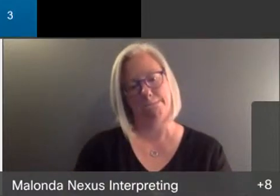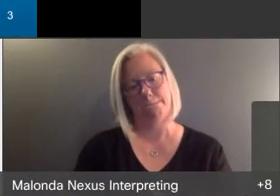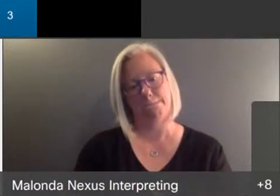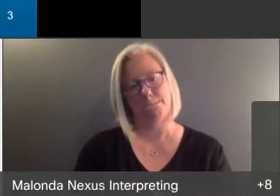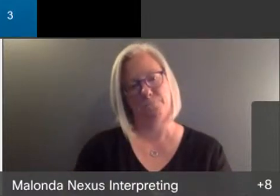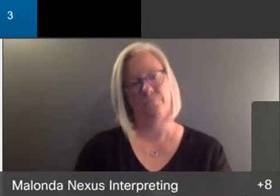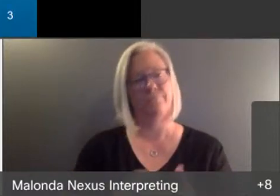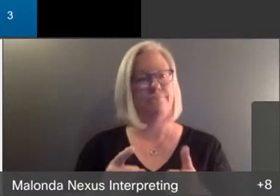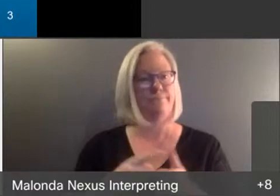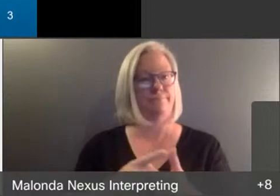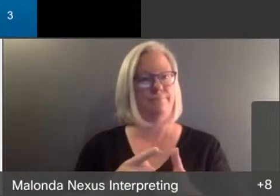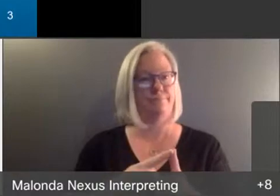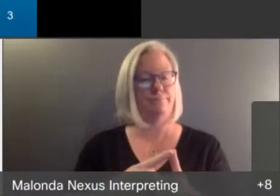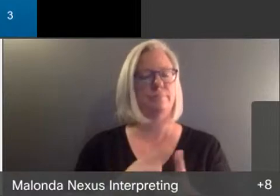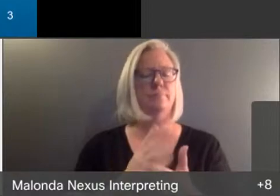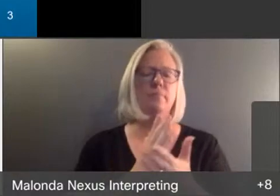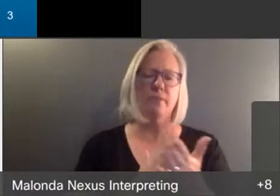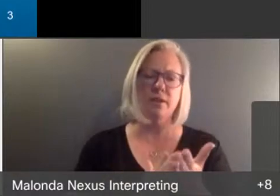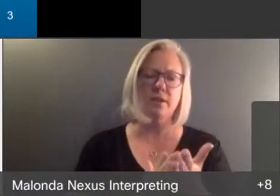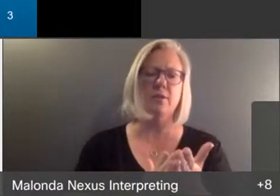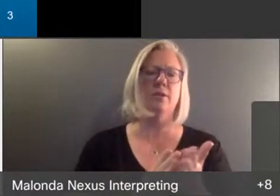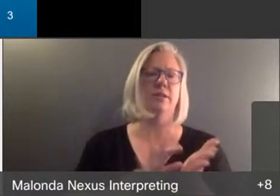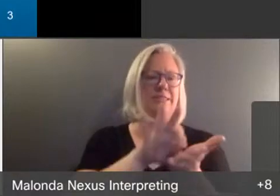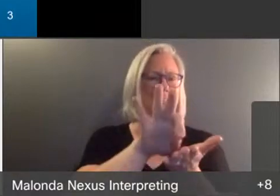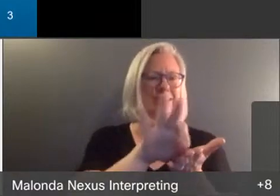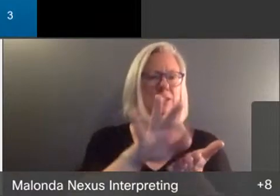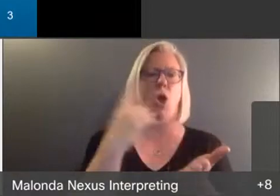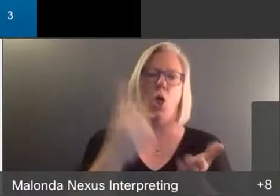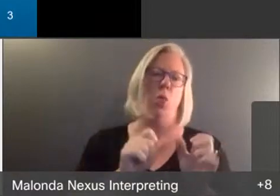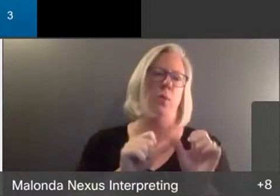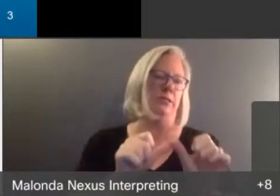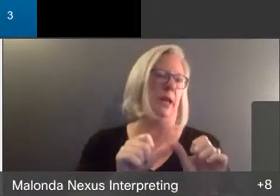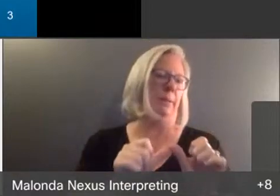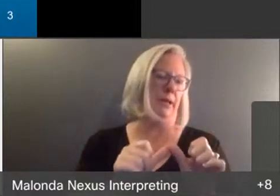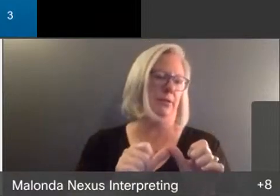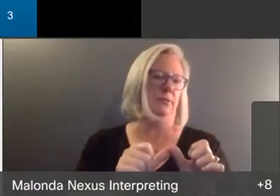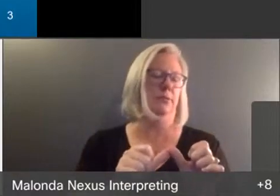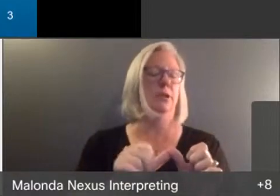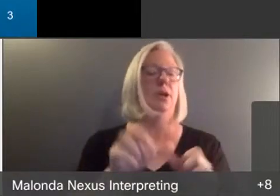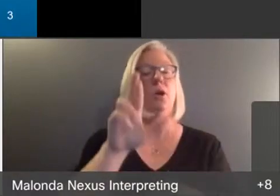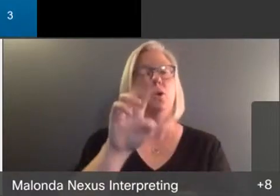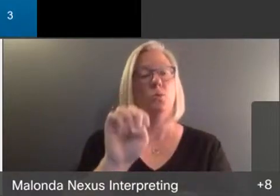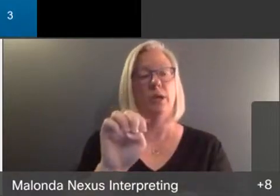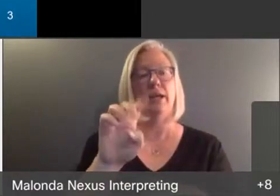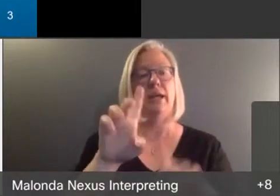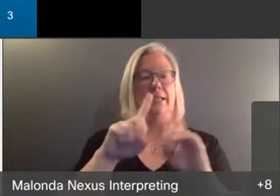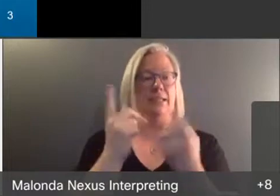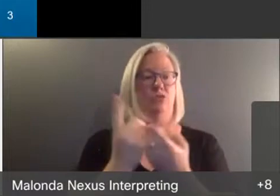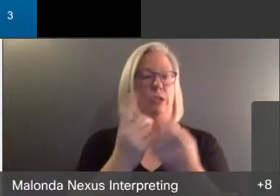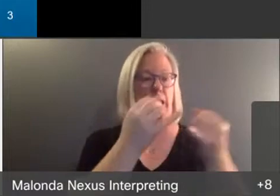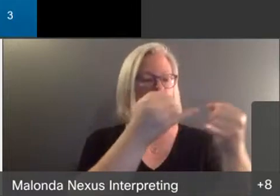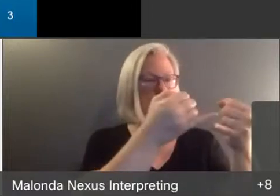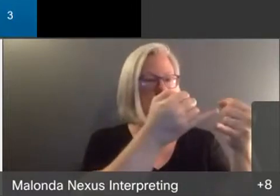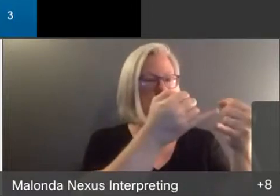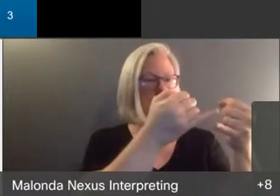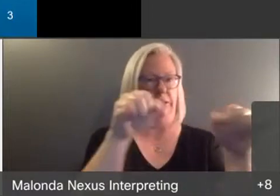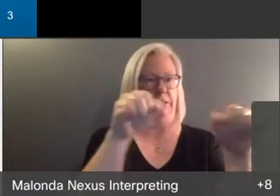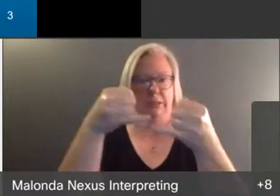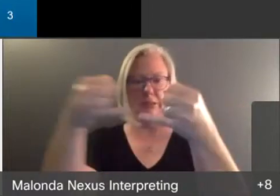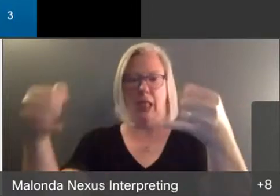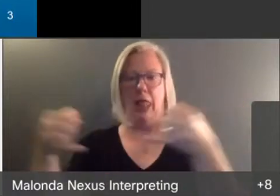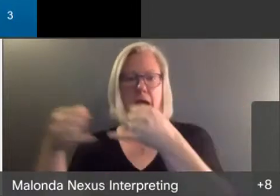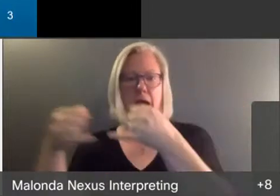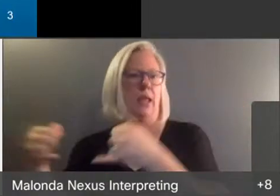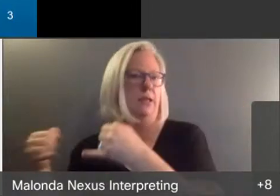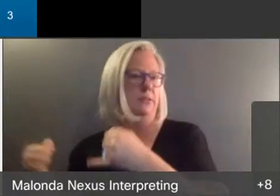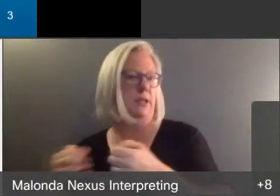So to begin with, some part of the census is constantly happening. Redistricting is a part of this cycle. Federal law requires states have